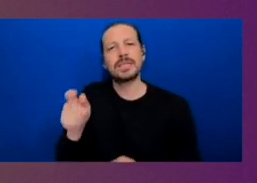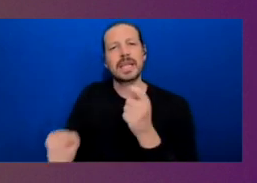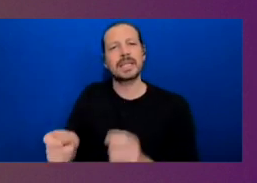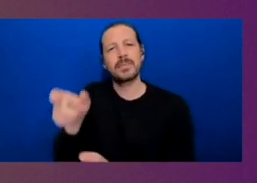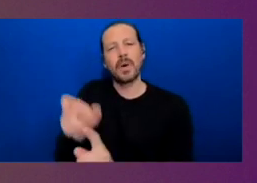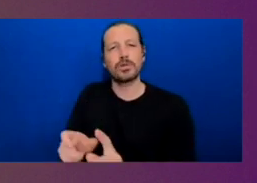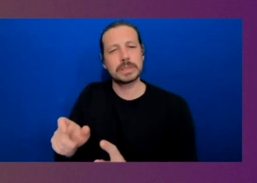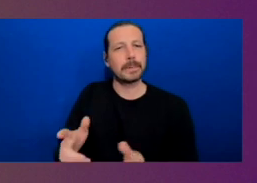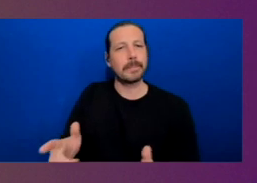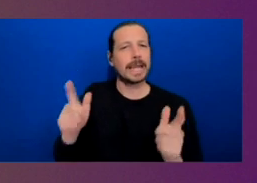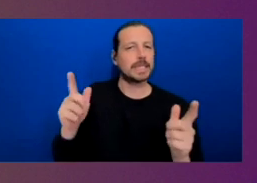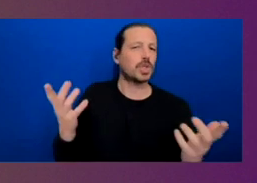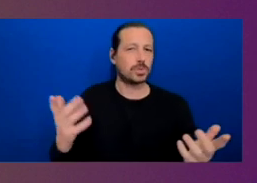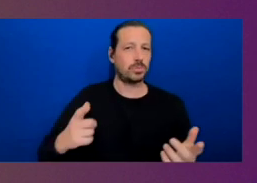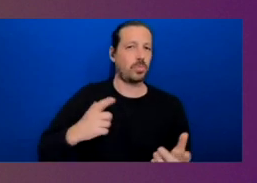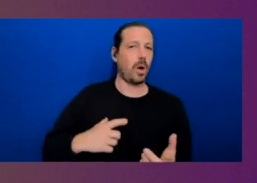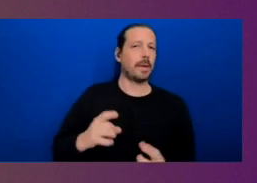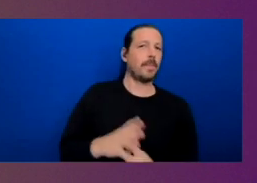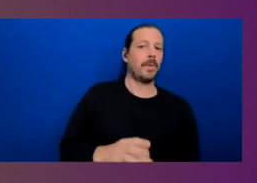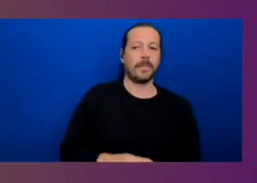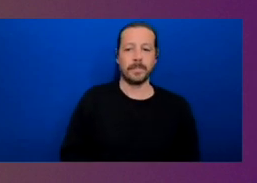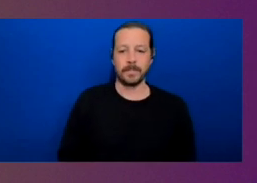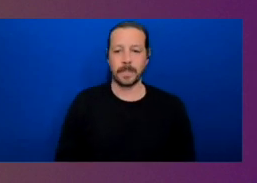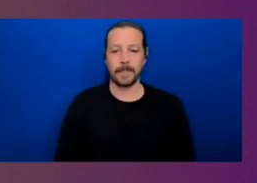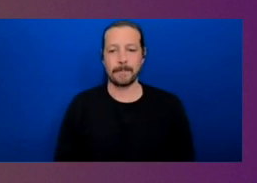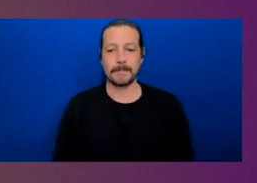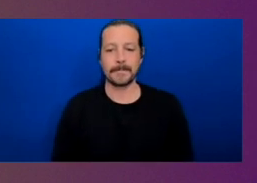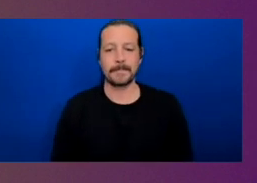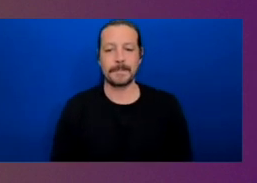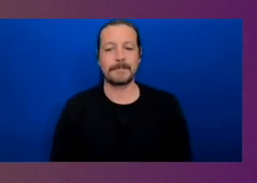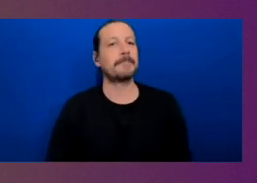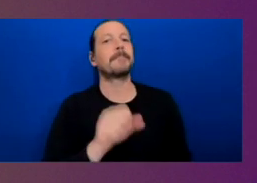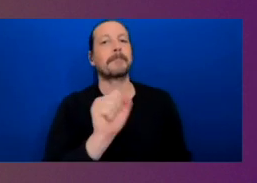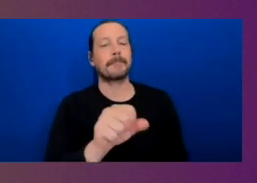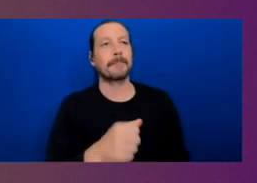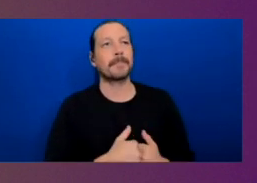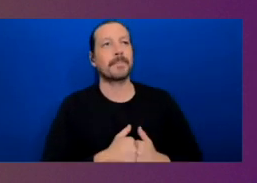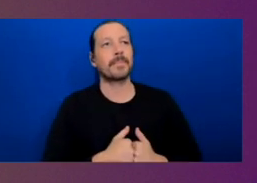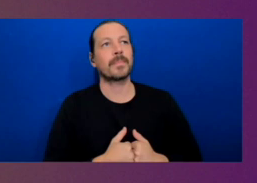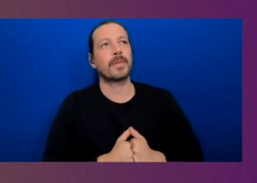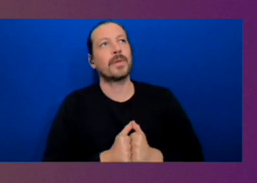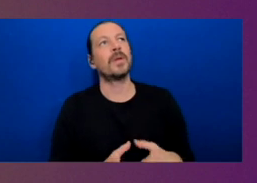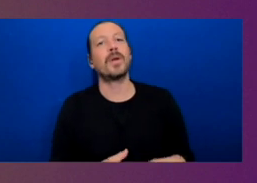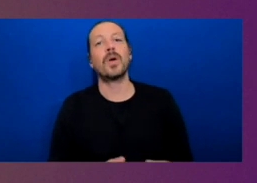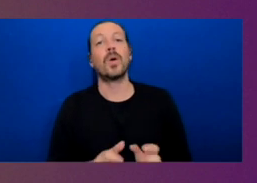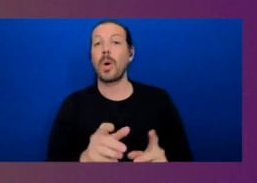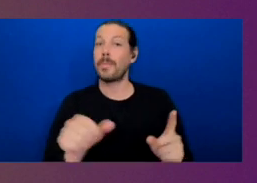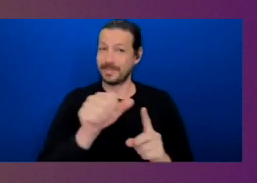bit of a double-barreled question for you. Sure. And I think the whole thing actually goes back to Plato's expression. You